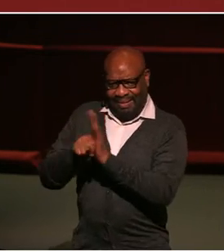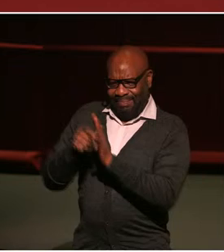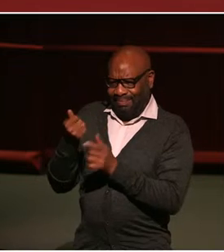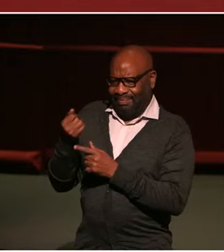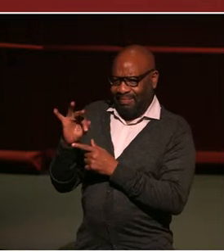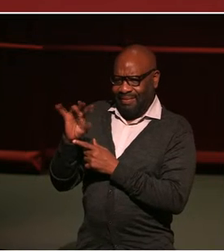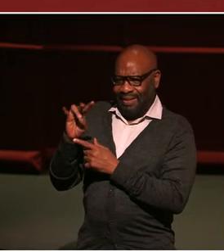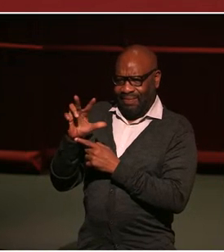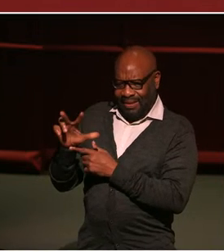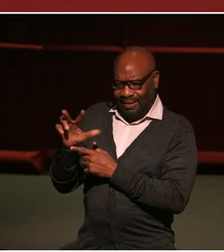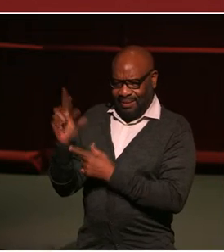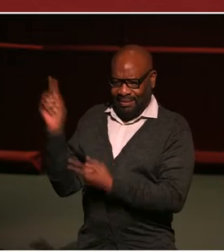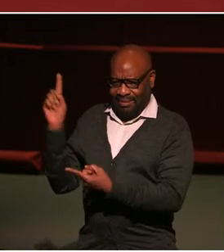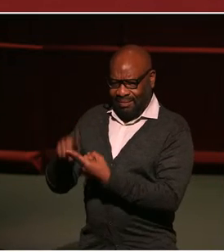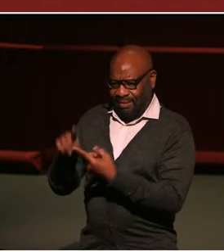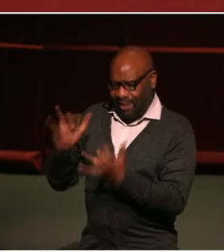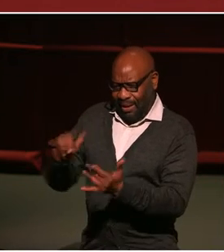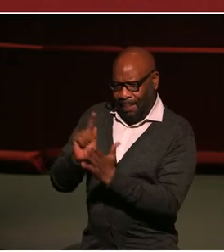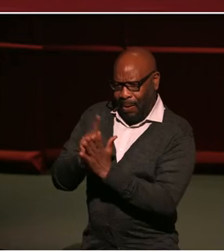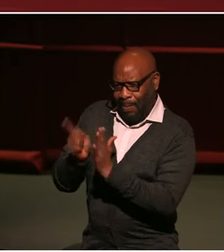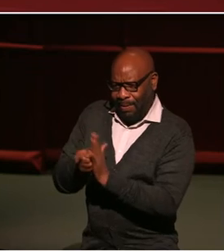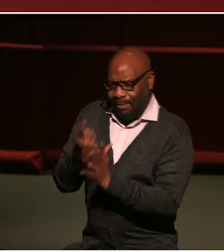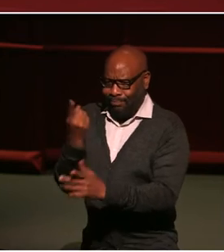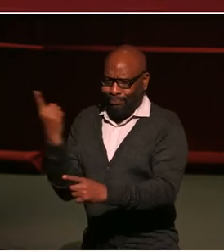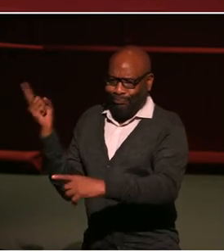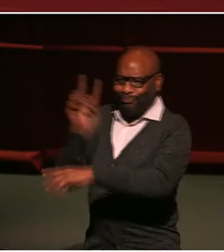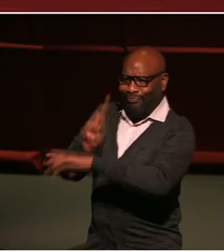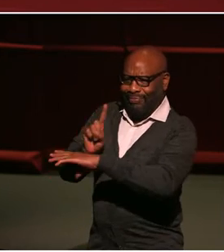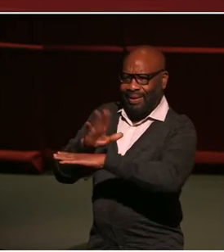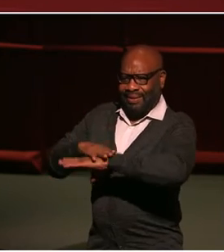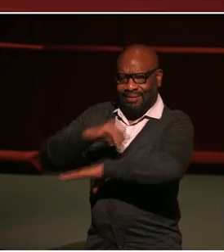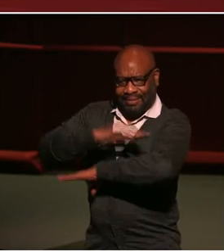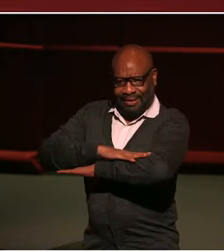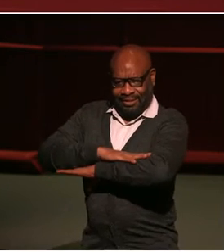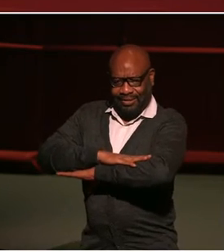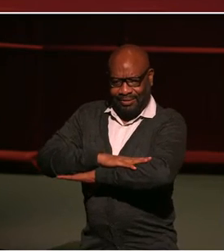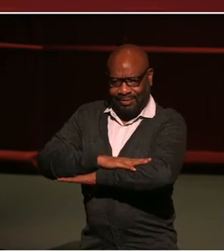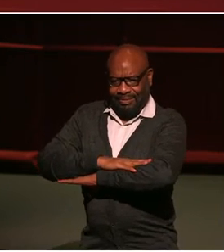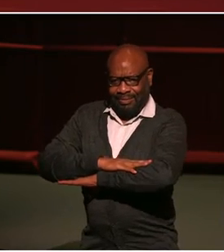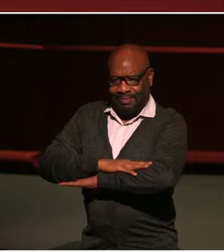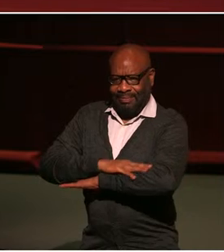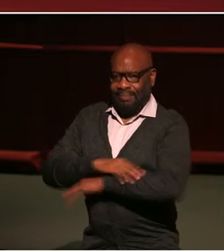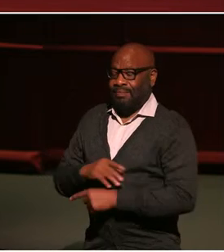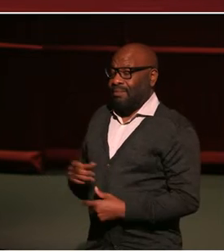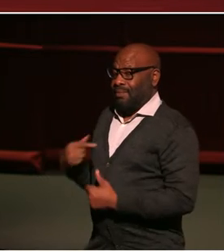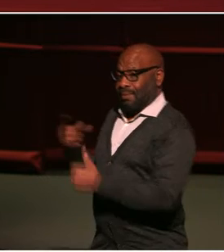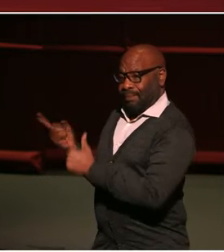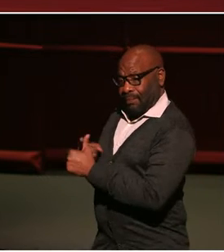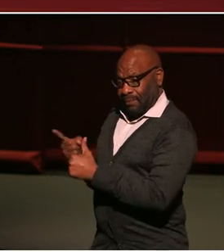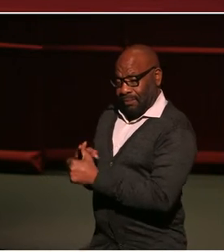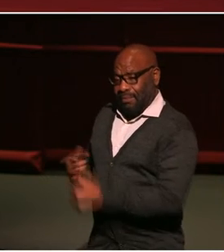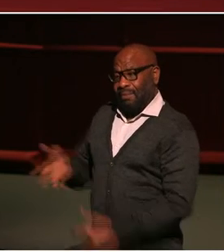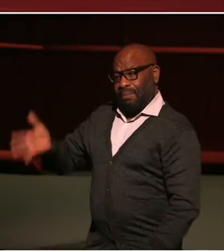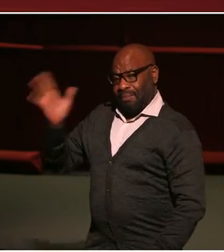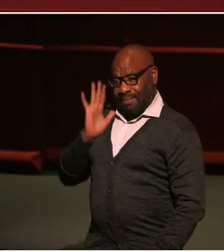this confluence of you being on the Oscars stage. Well, first of all, back then I wore a size 10.